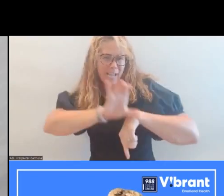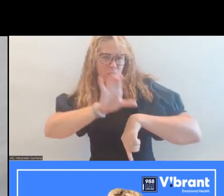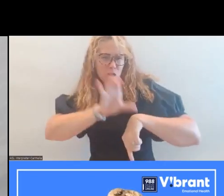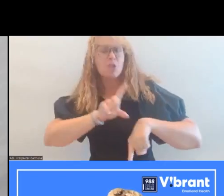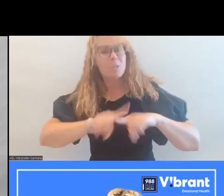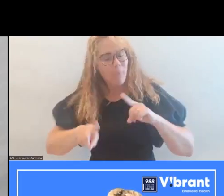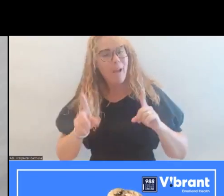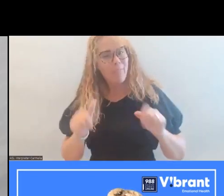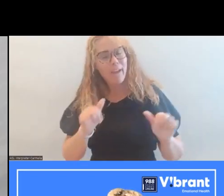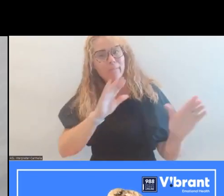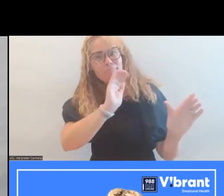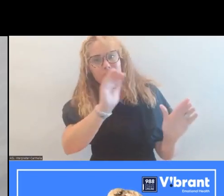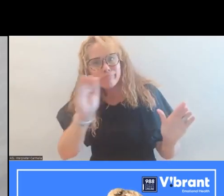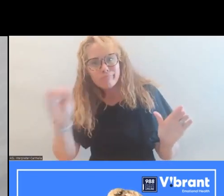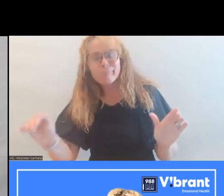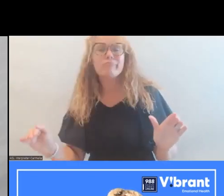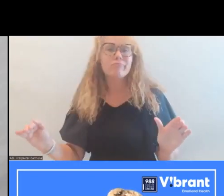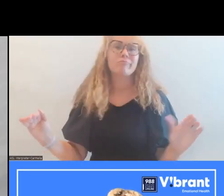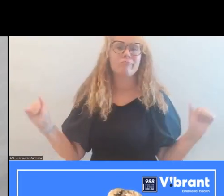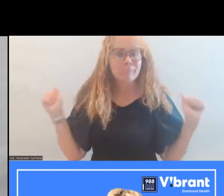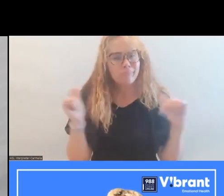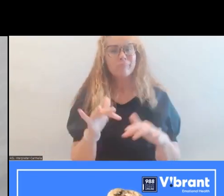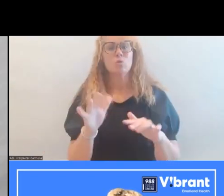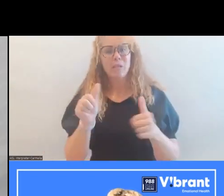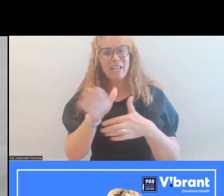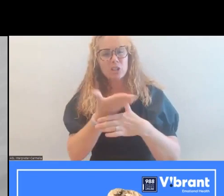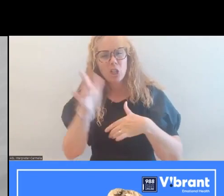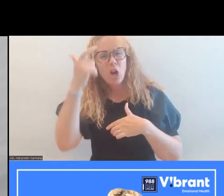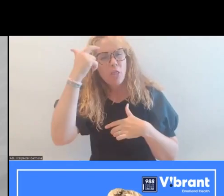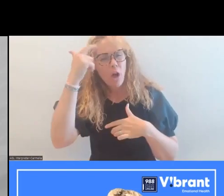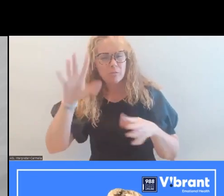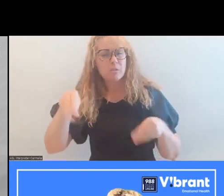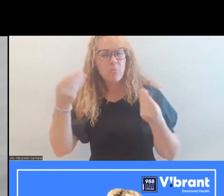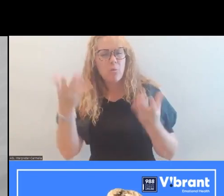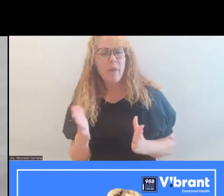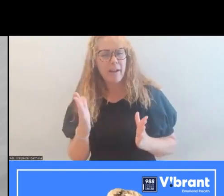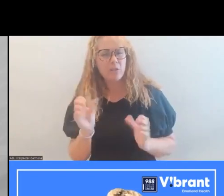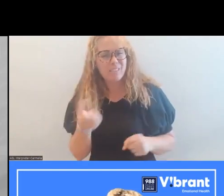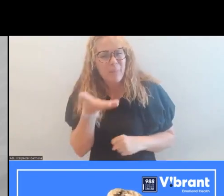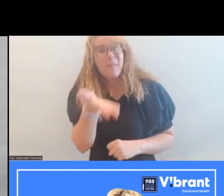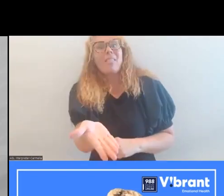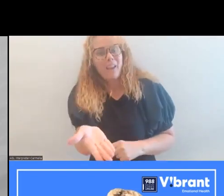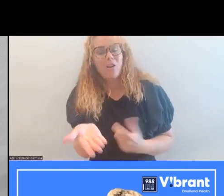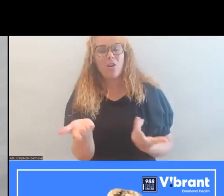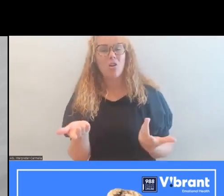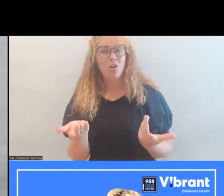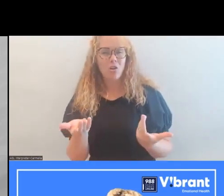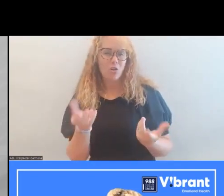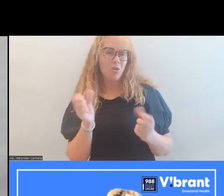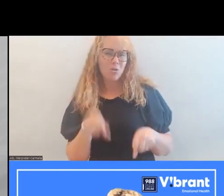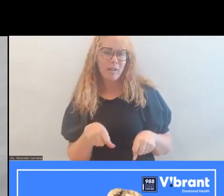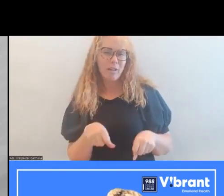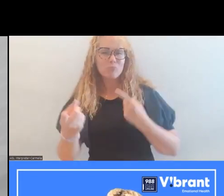that they can share their thoughts. And we can have those providers present there so that they can get their